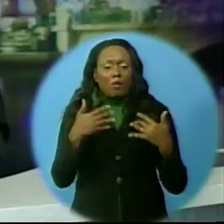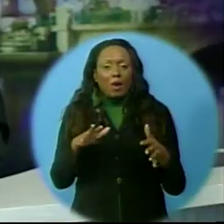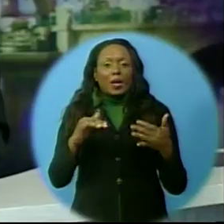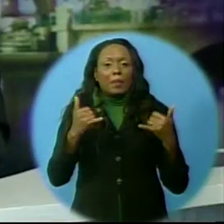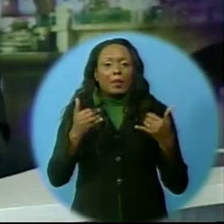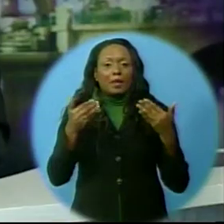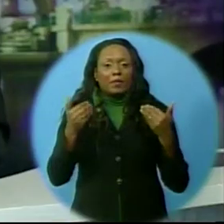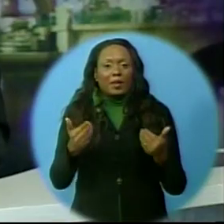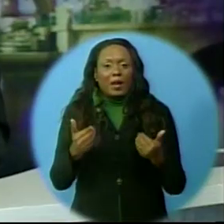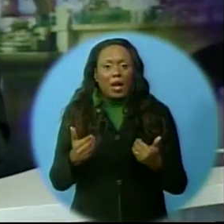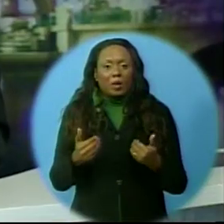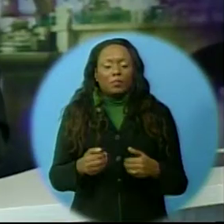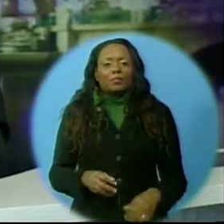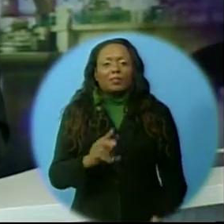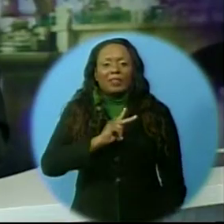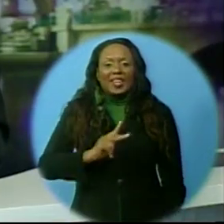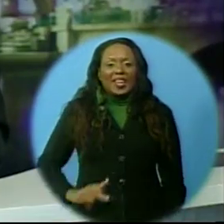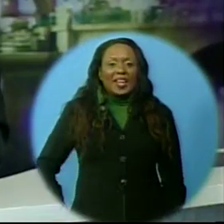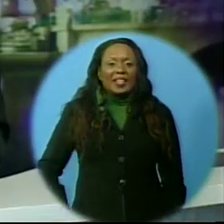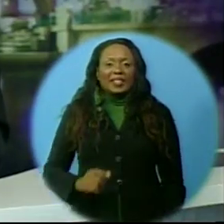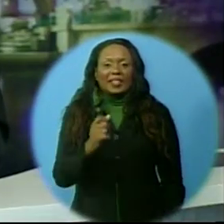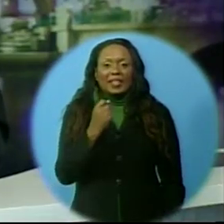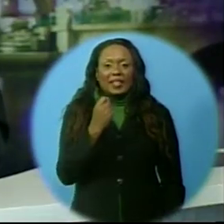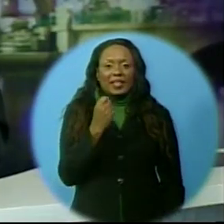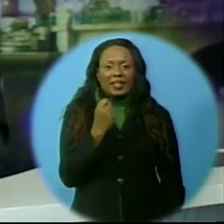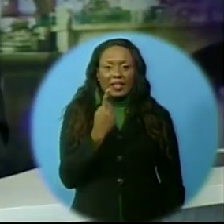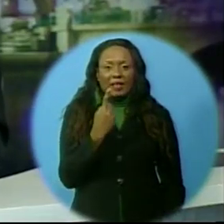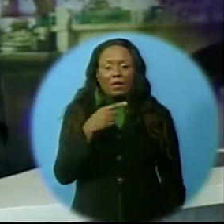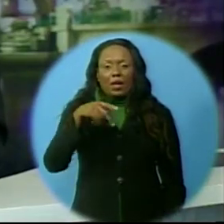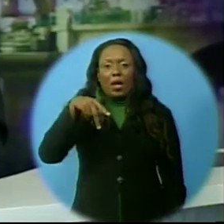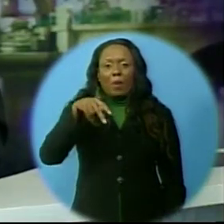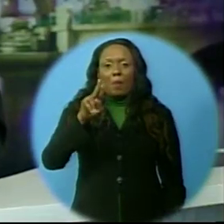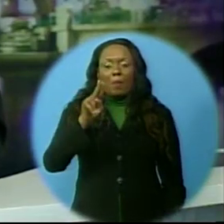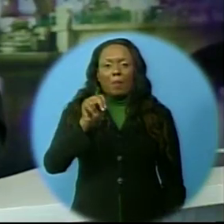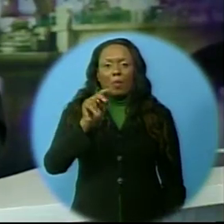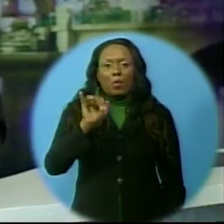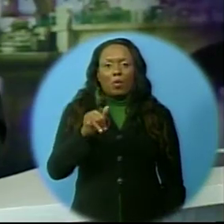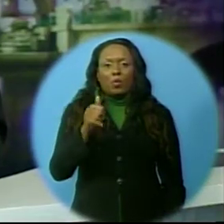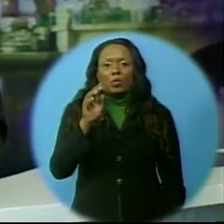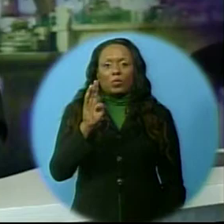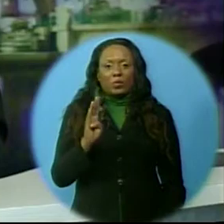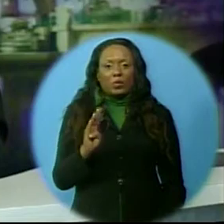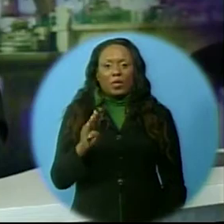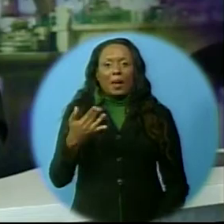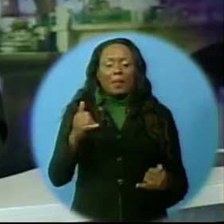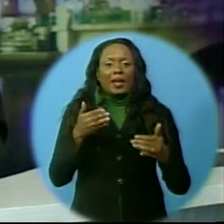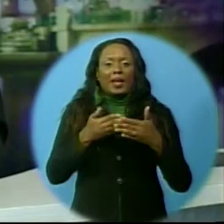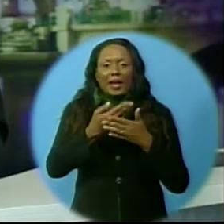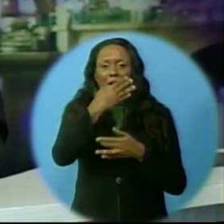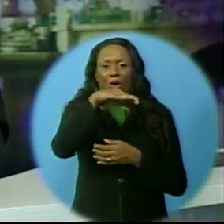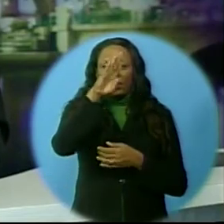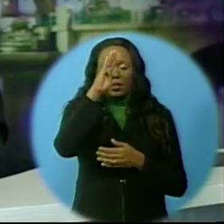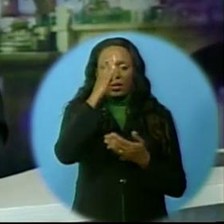in India. Kings 11 Punjab won their opening game against Hobart Hurricanes of Australia today in Mohali.